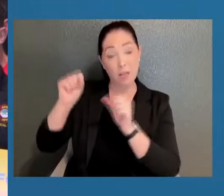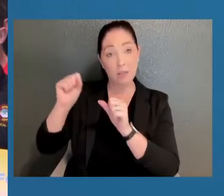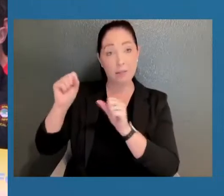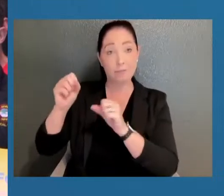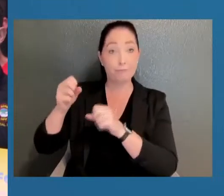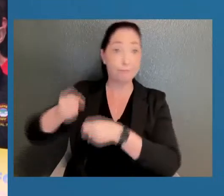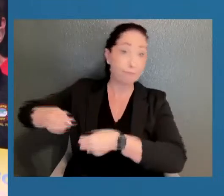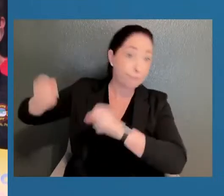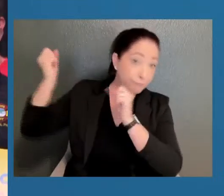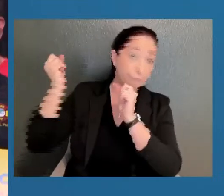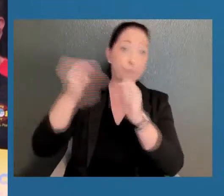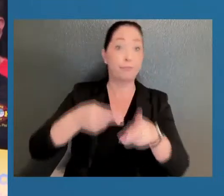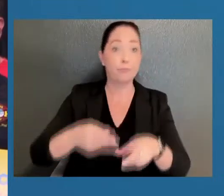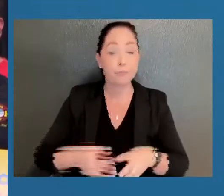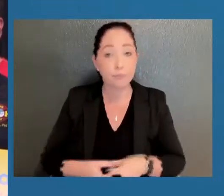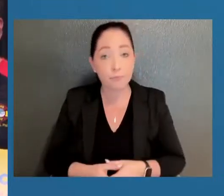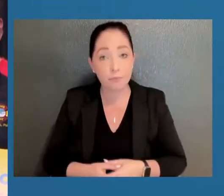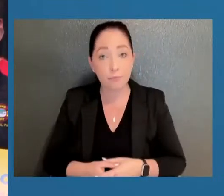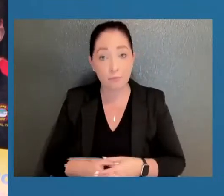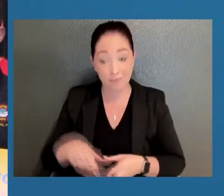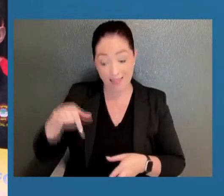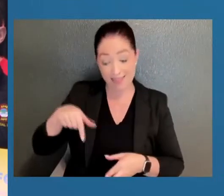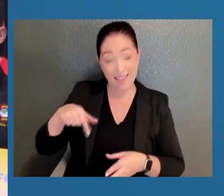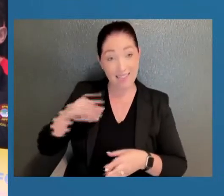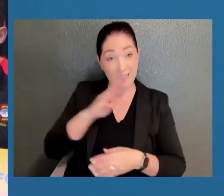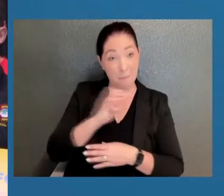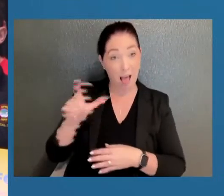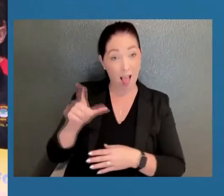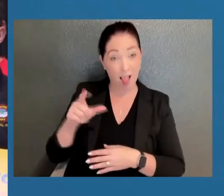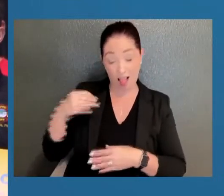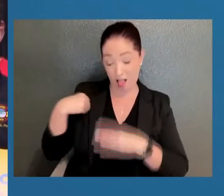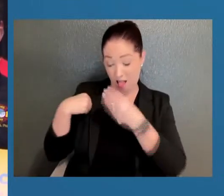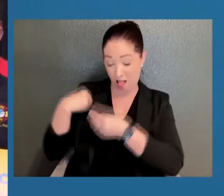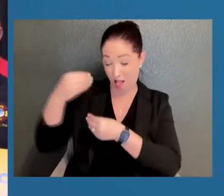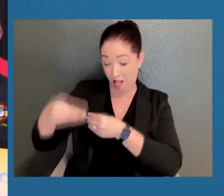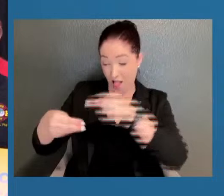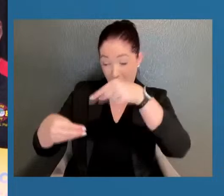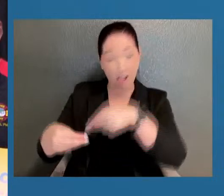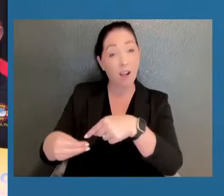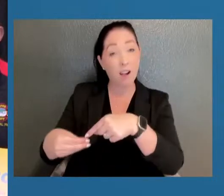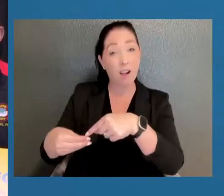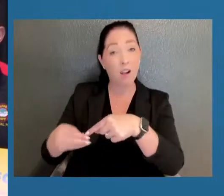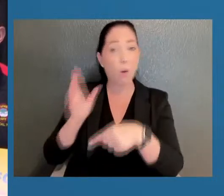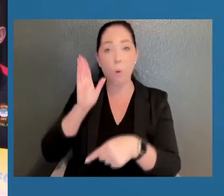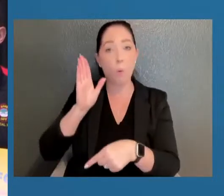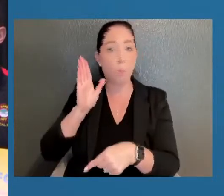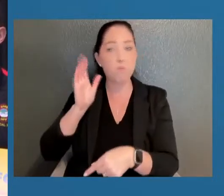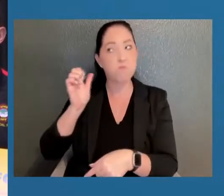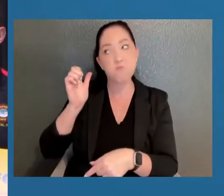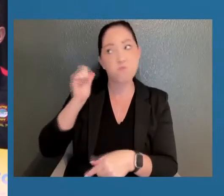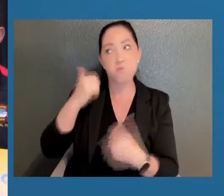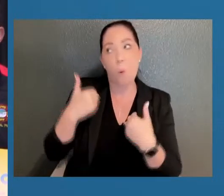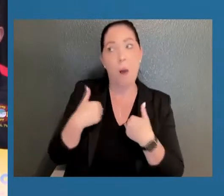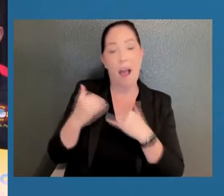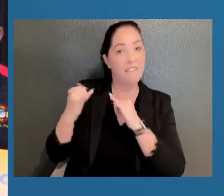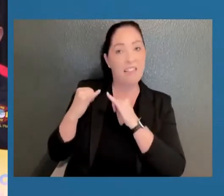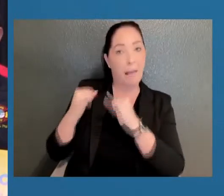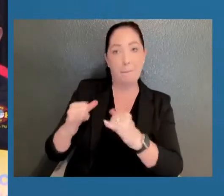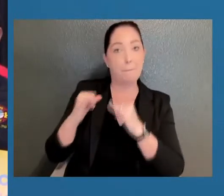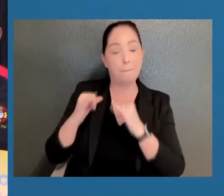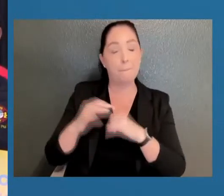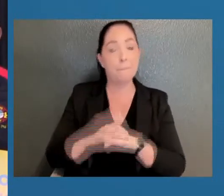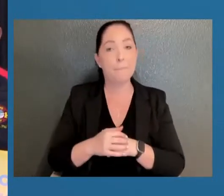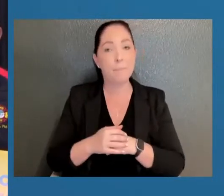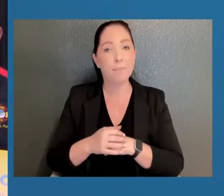bill, the next generation will not have what we have. That's not what we